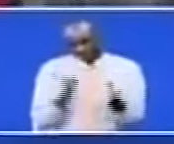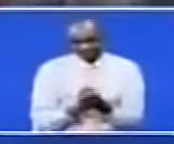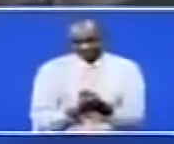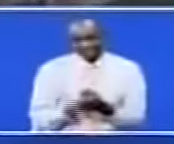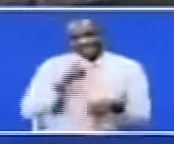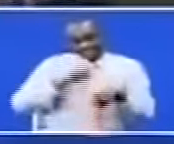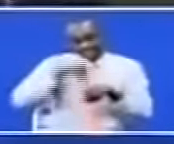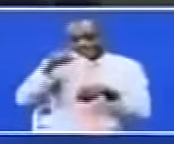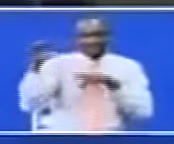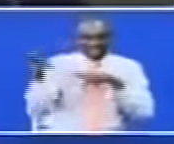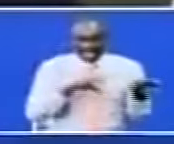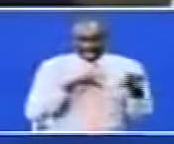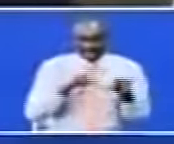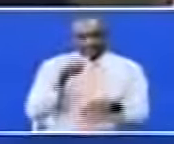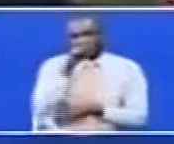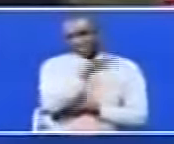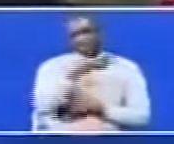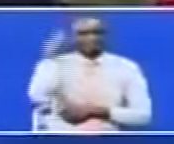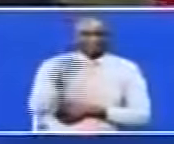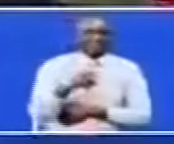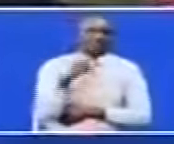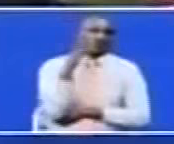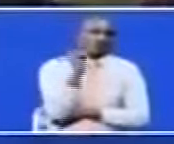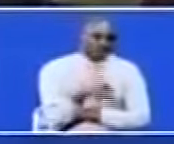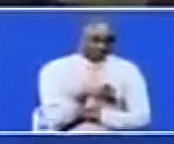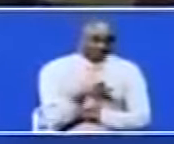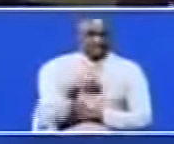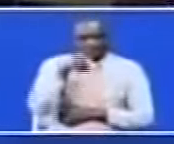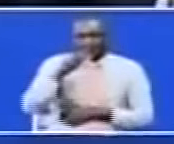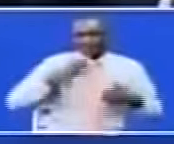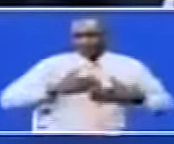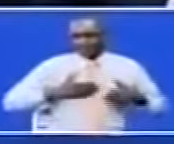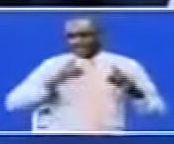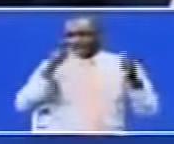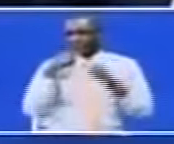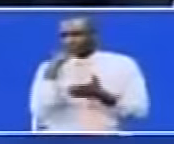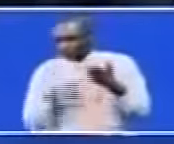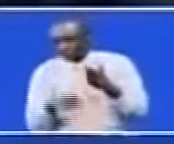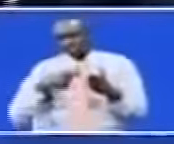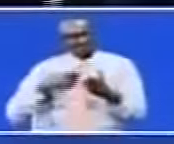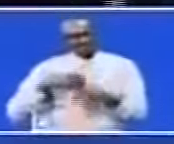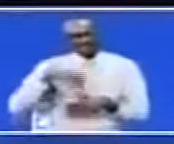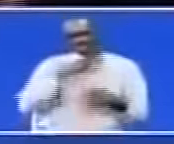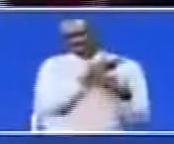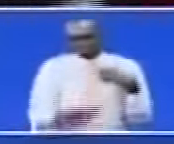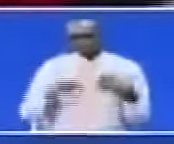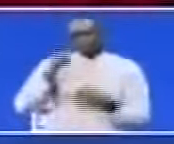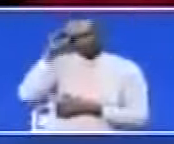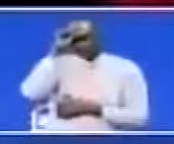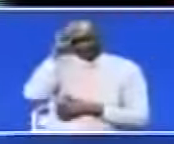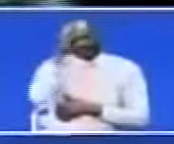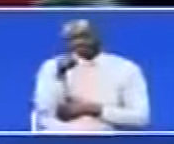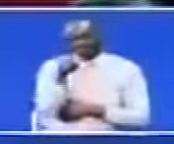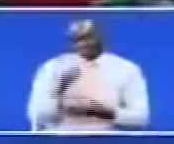qualifiers after they suffered a 2-0 defeat to the Blue Sharks. The players' body language showed a team that seemed dejected and let down by the government and their